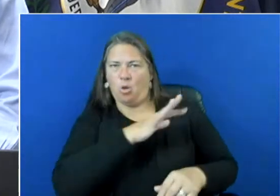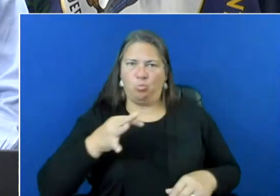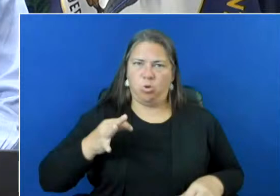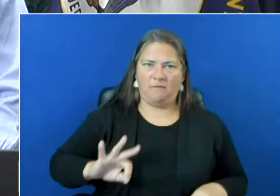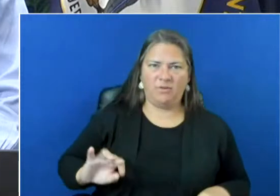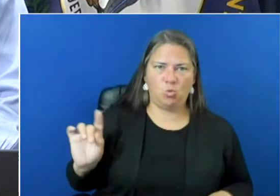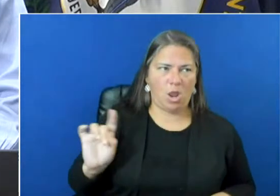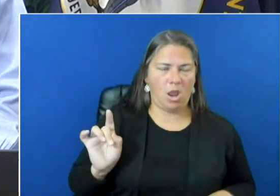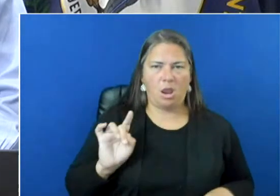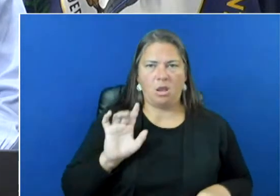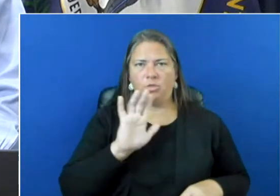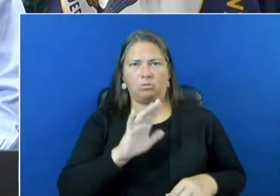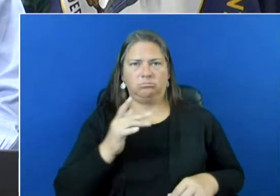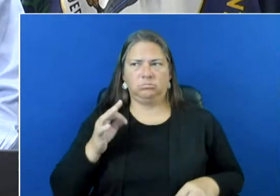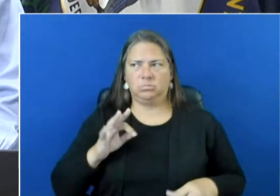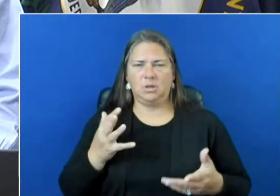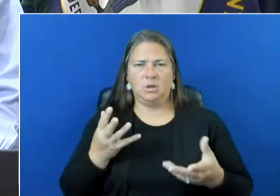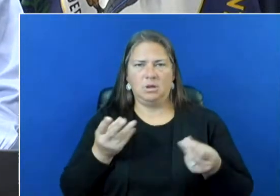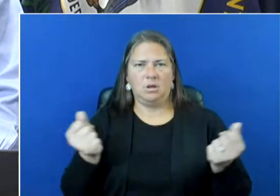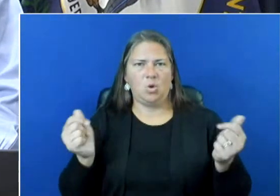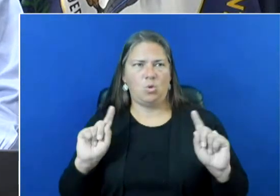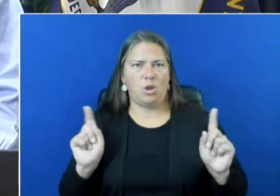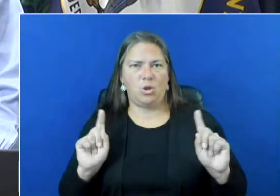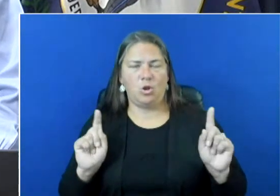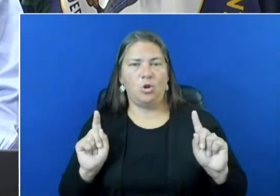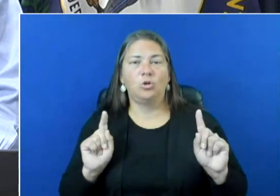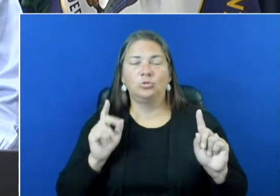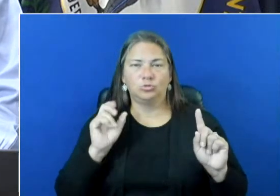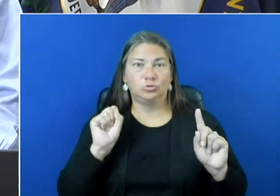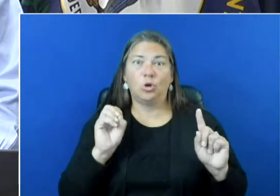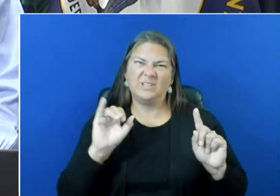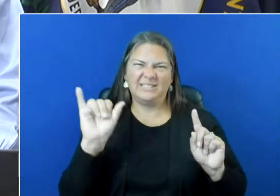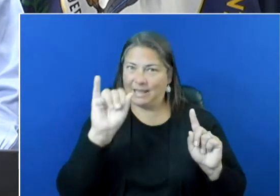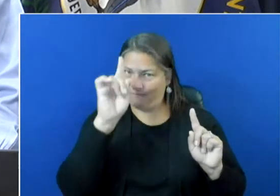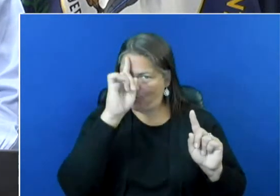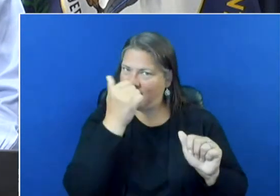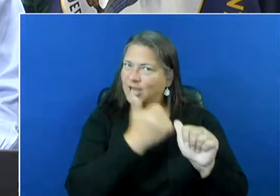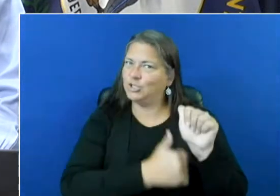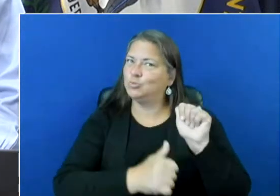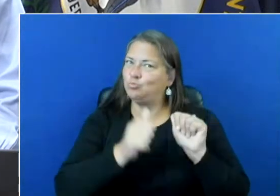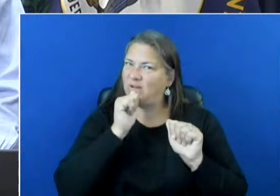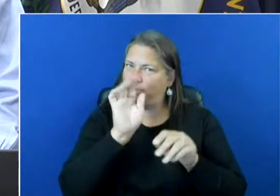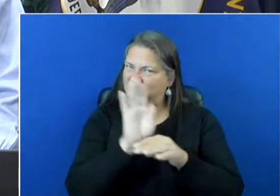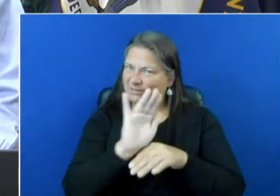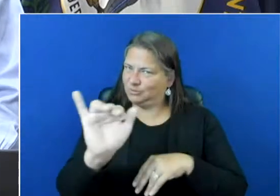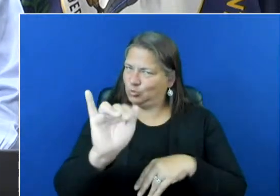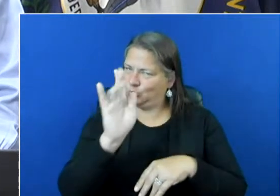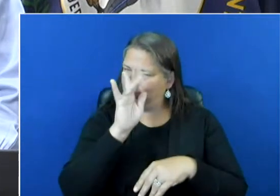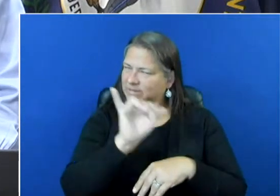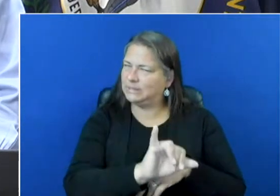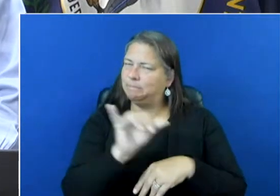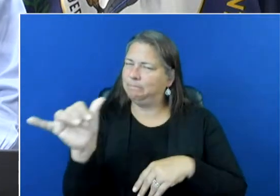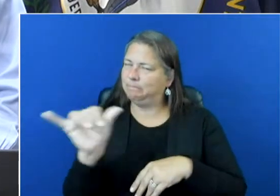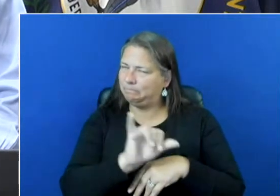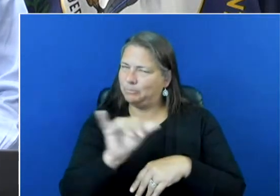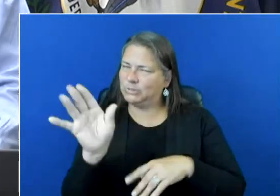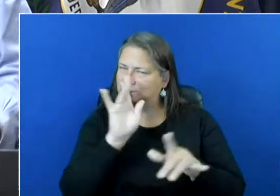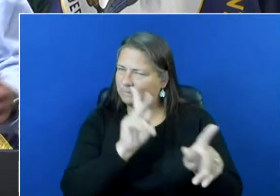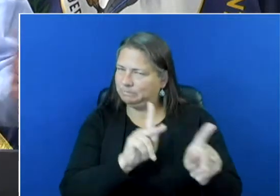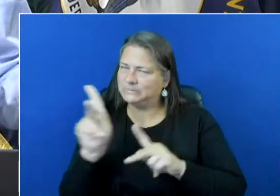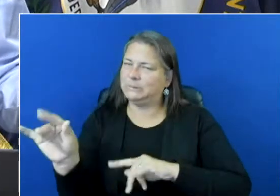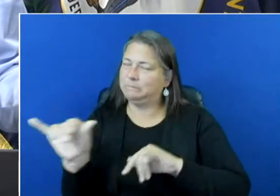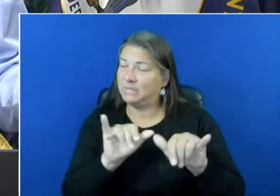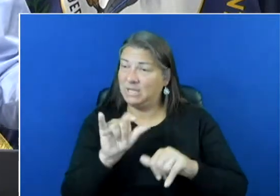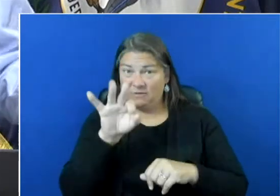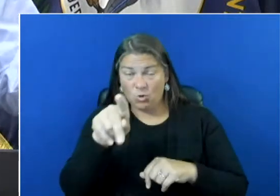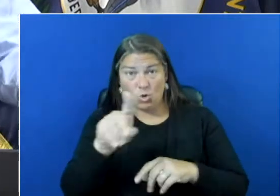same for every private sector business too. And that's whether folks aren't doing the right things, getting vaccinated, masking